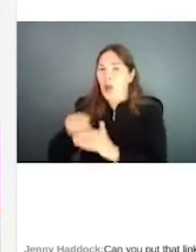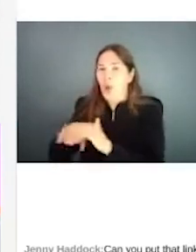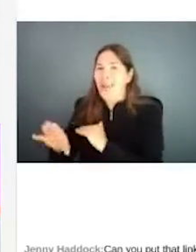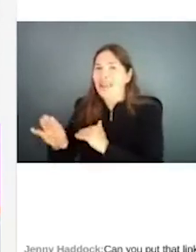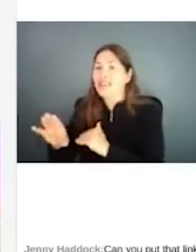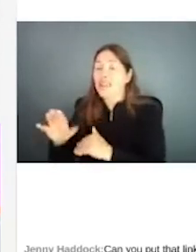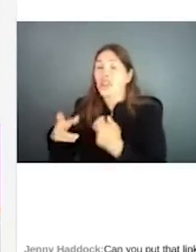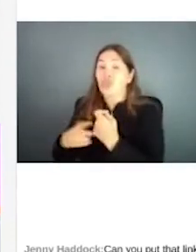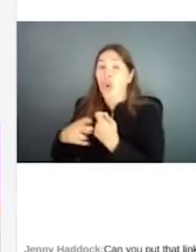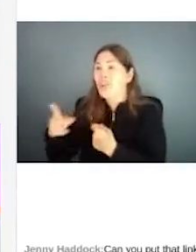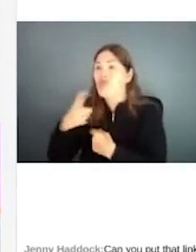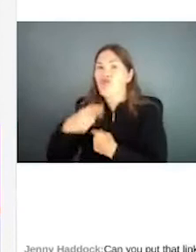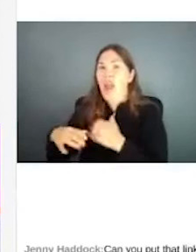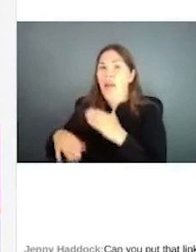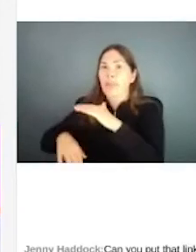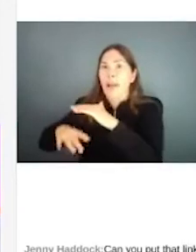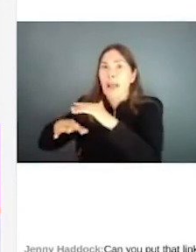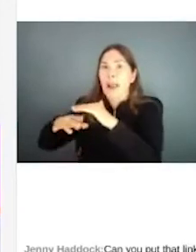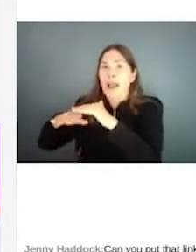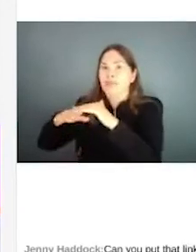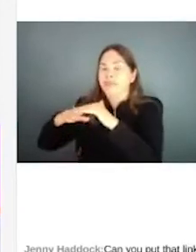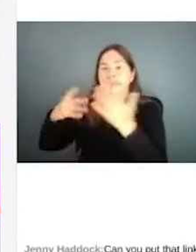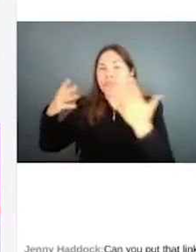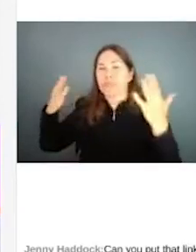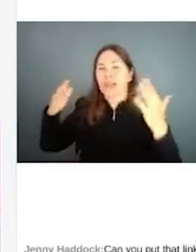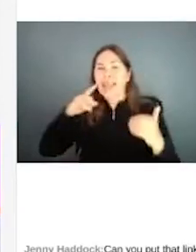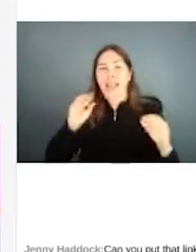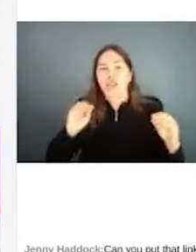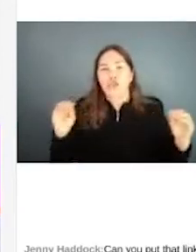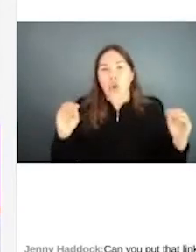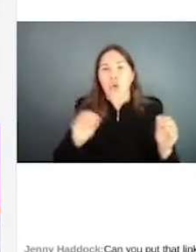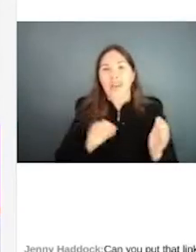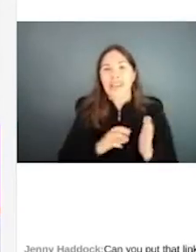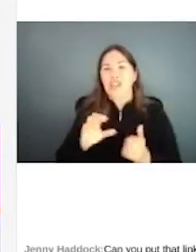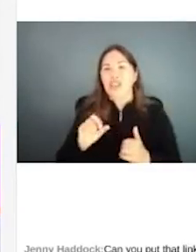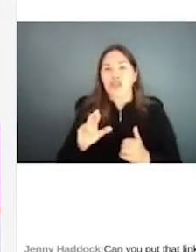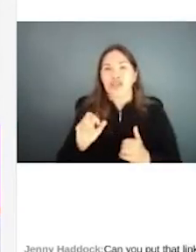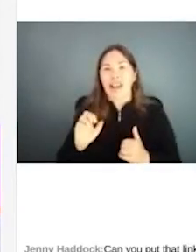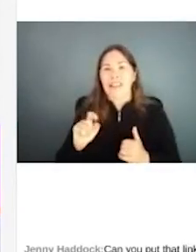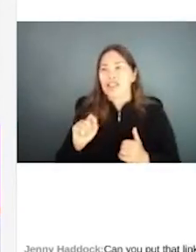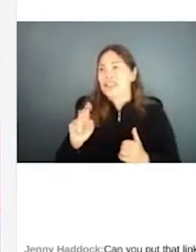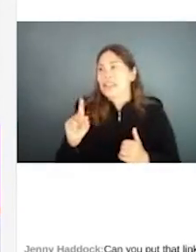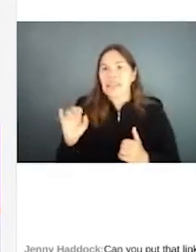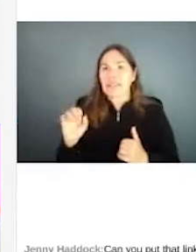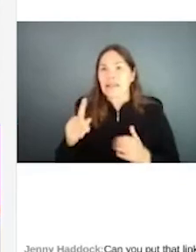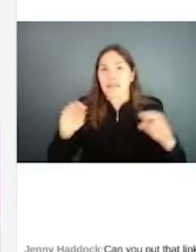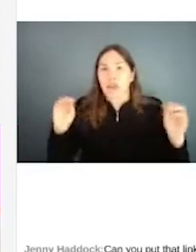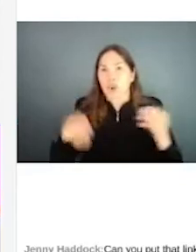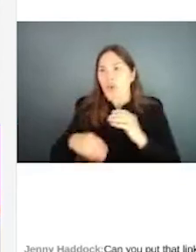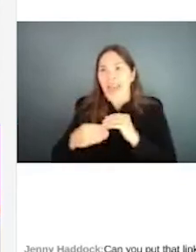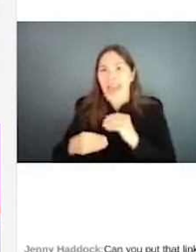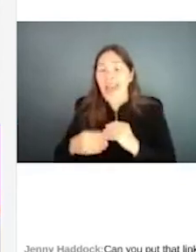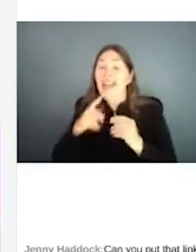redlined. And so the software doesn't have anywhere to work with the scratch disks or anything else. So if you have the ability to